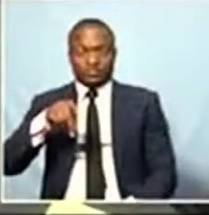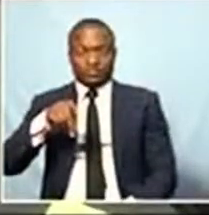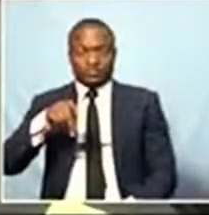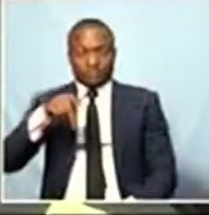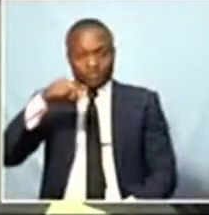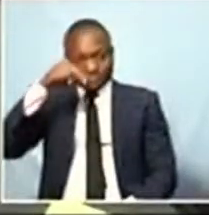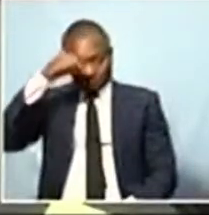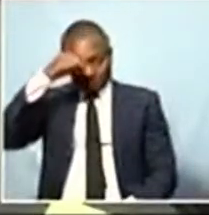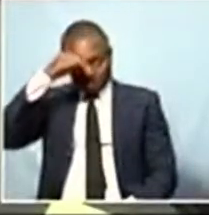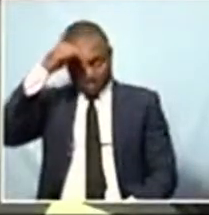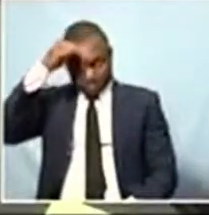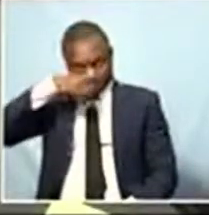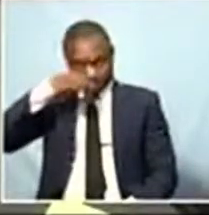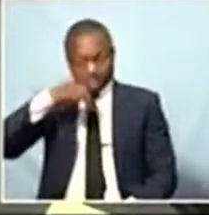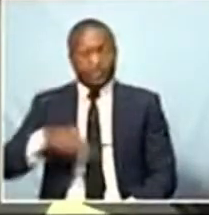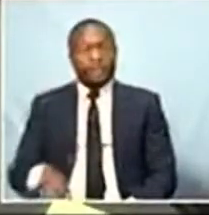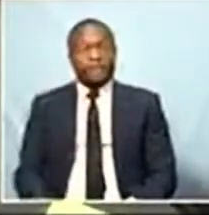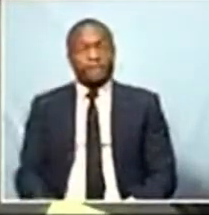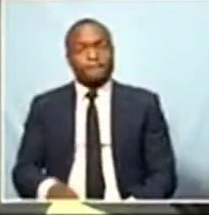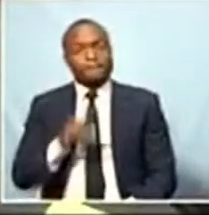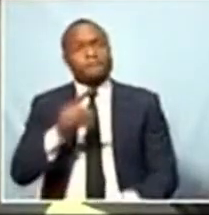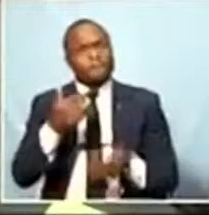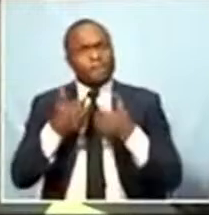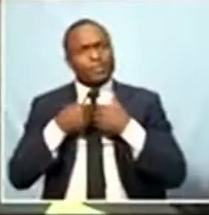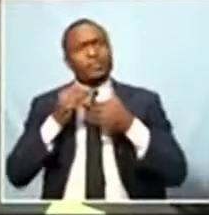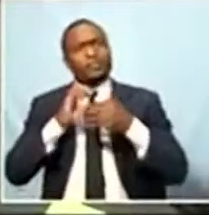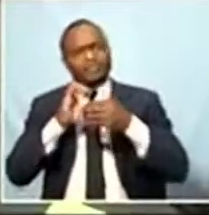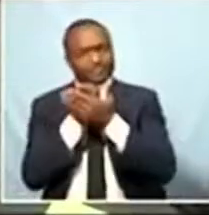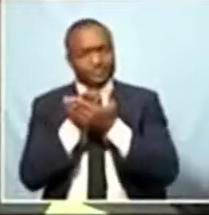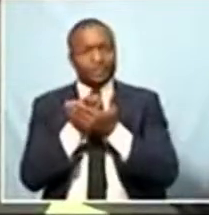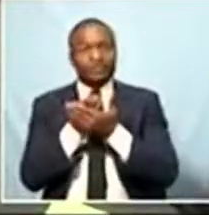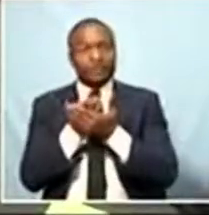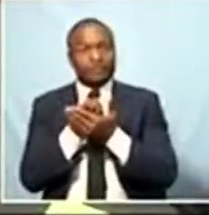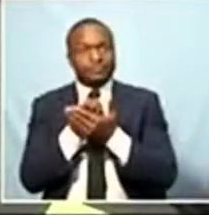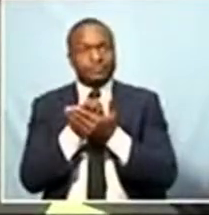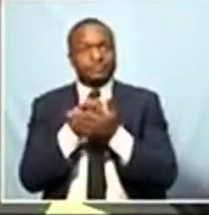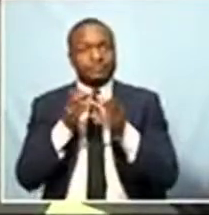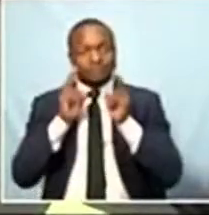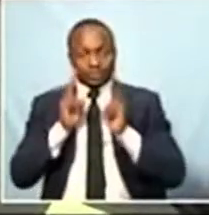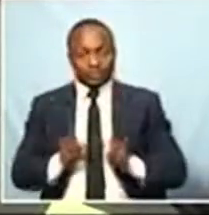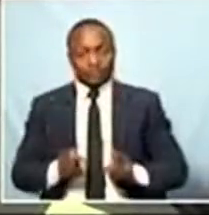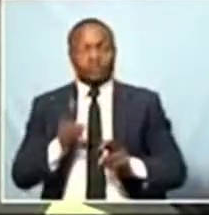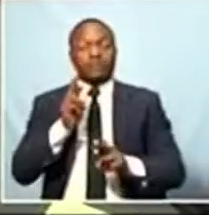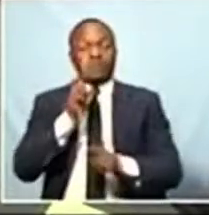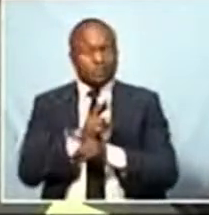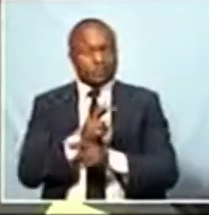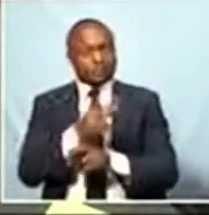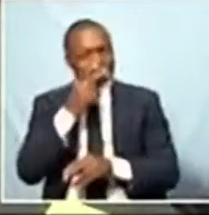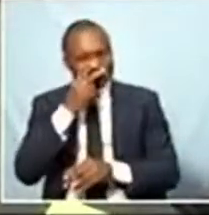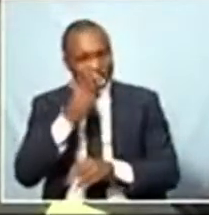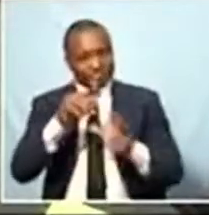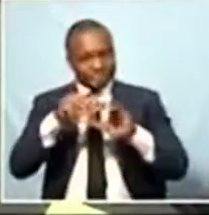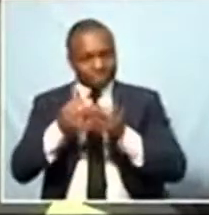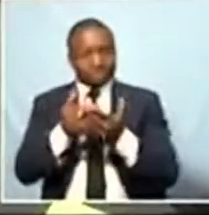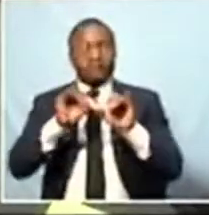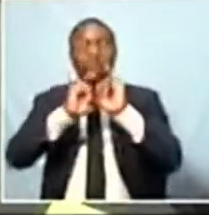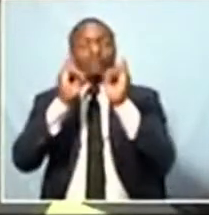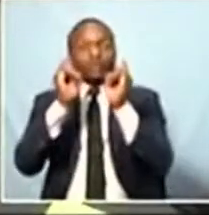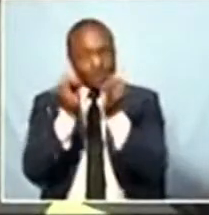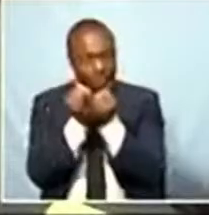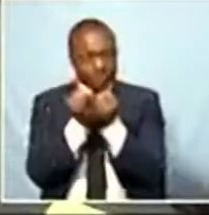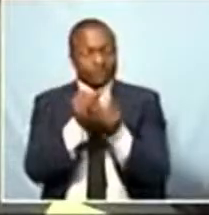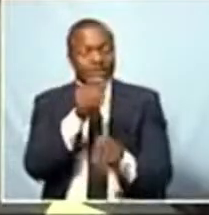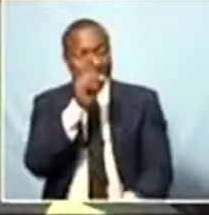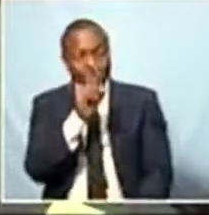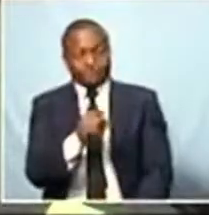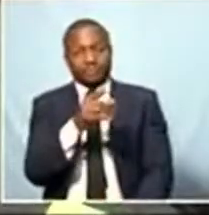do you have deliberate engagements as human rights to see how institutions such as